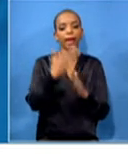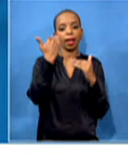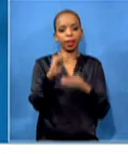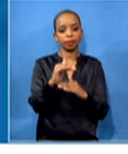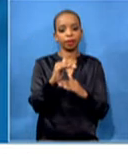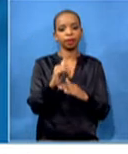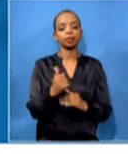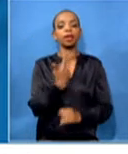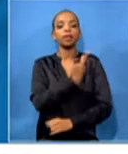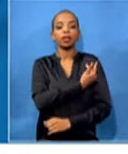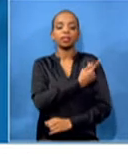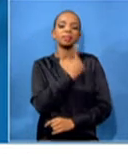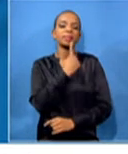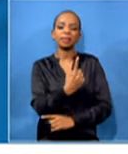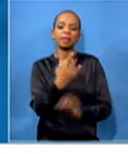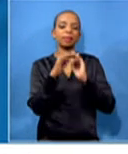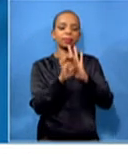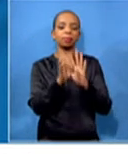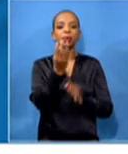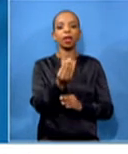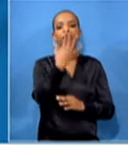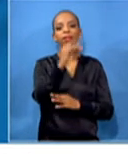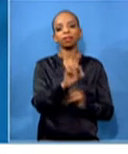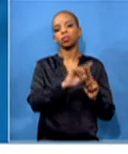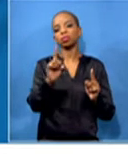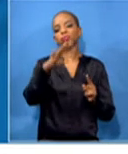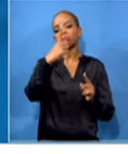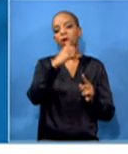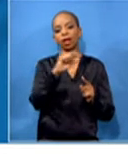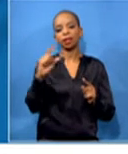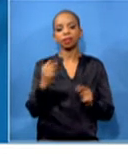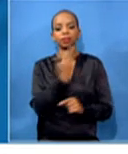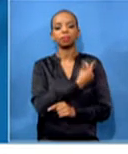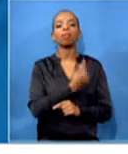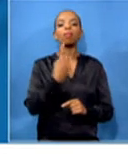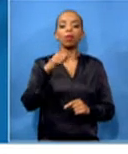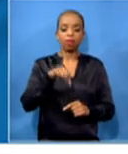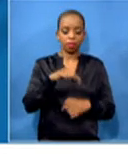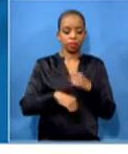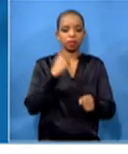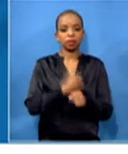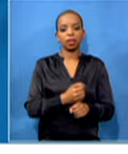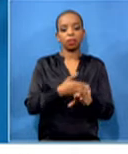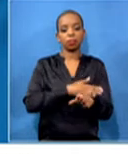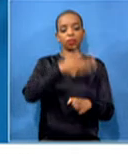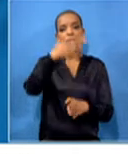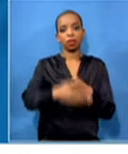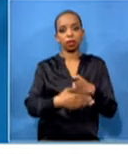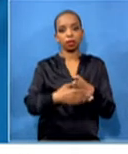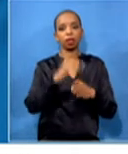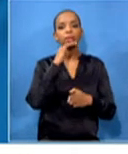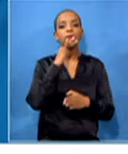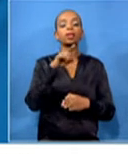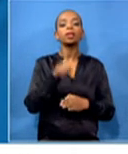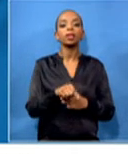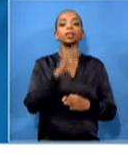have 50 or 100 million doses at the end of this year. Okay, how should the world share that? Should it go only to the